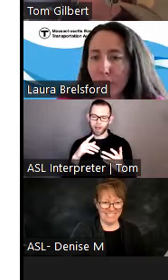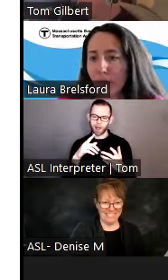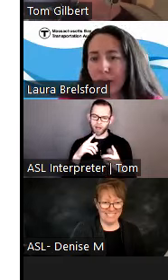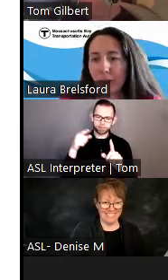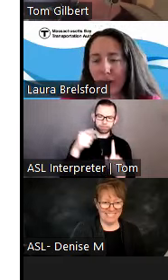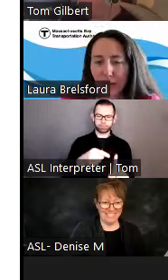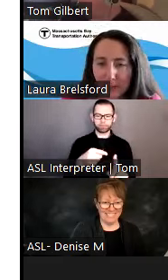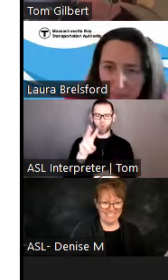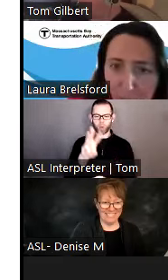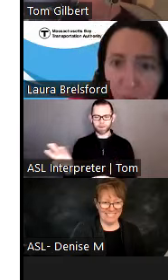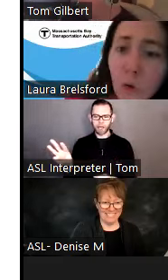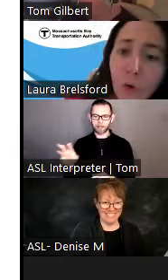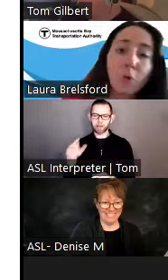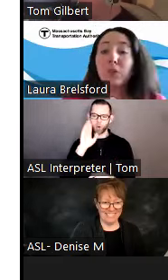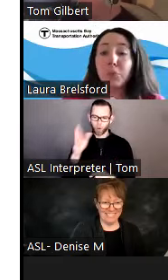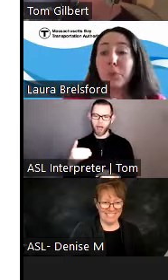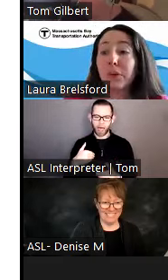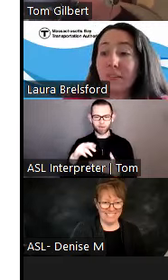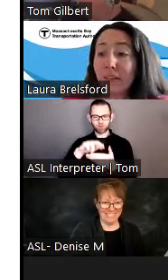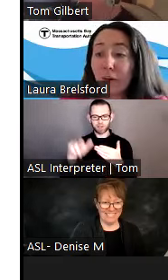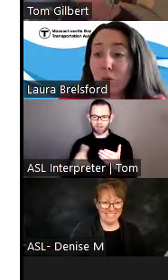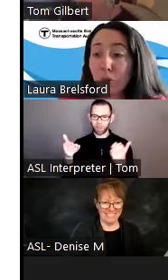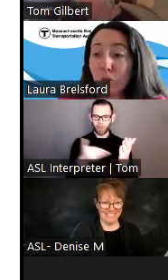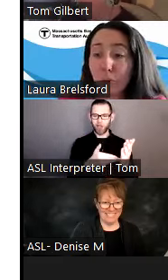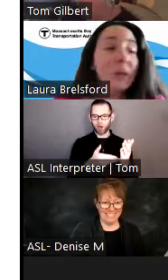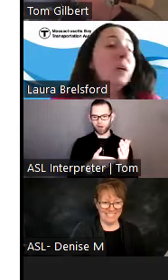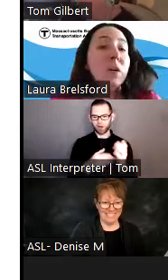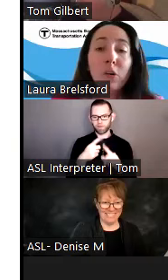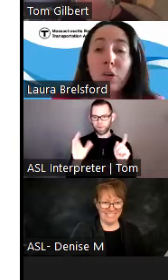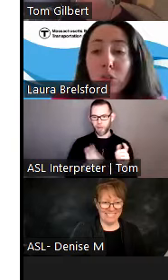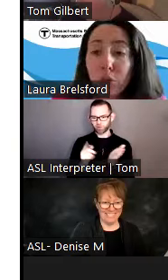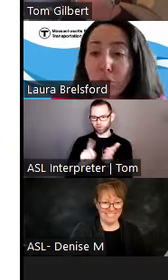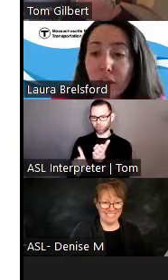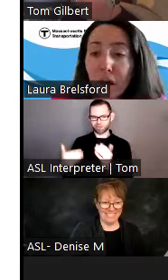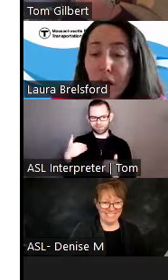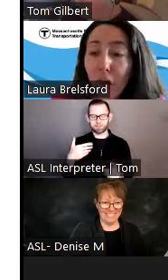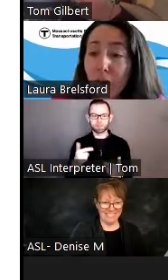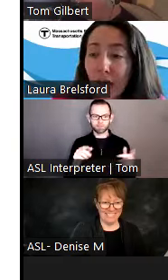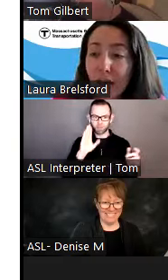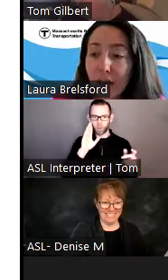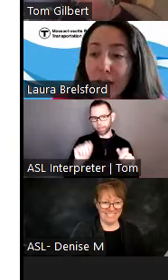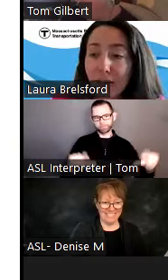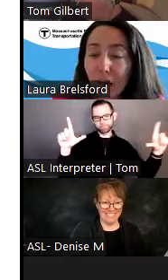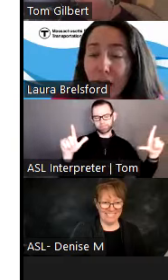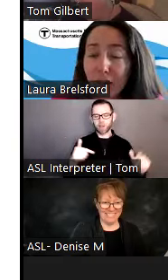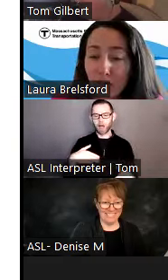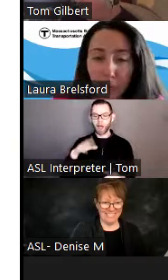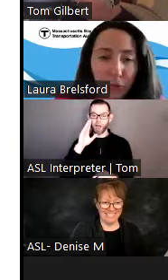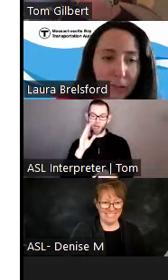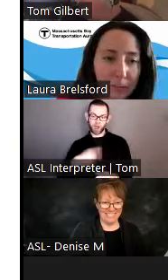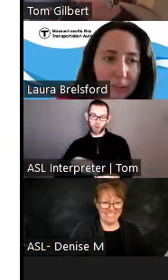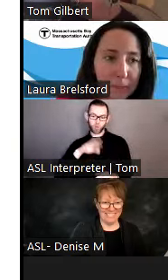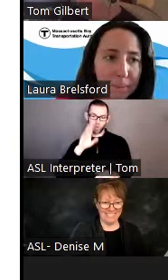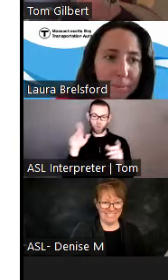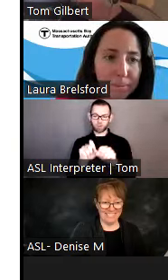details a number of these findings, which we will send out to the RTAG